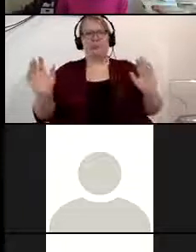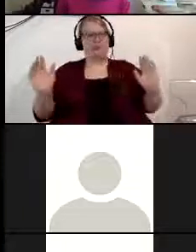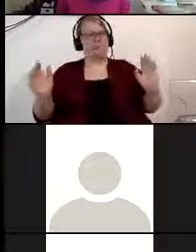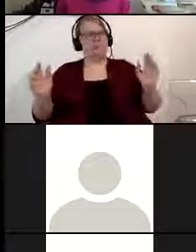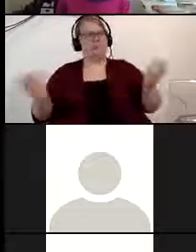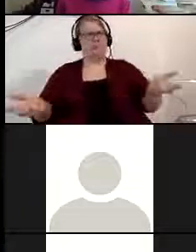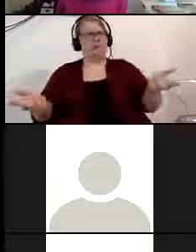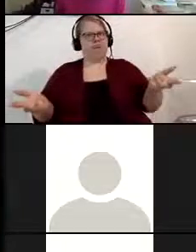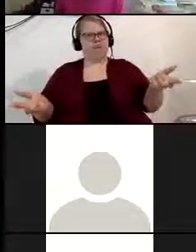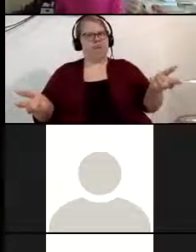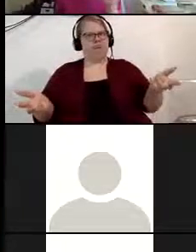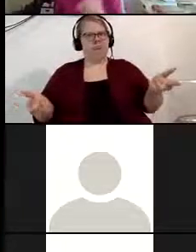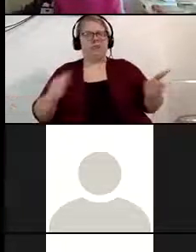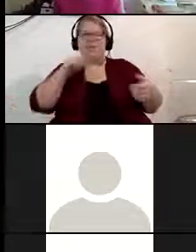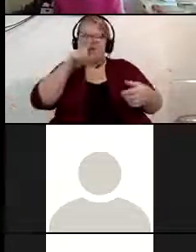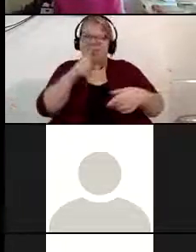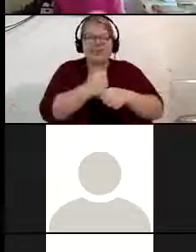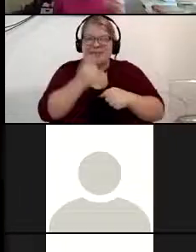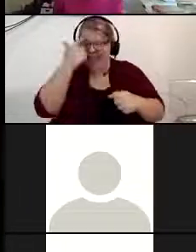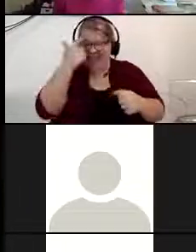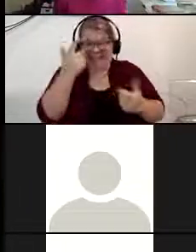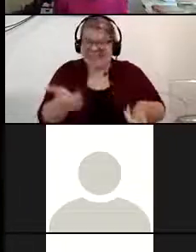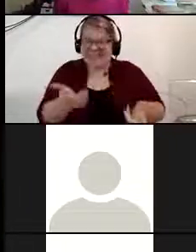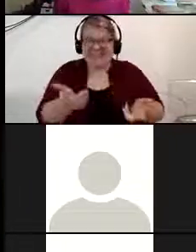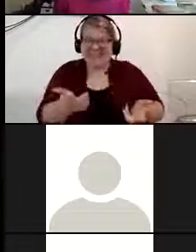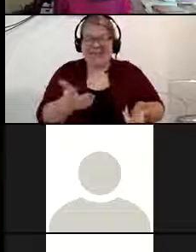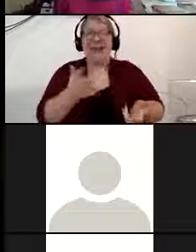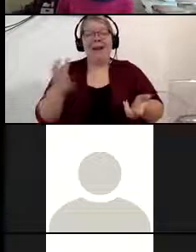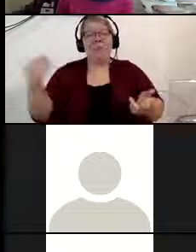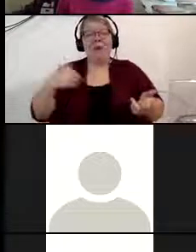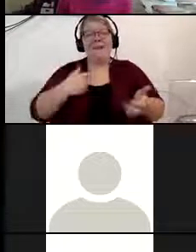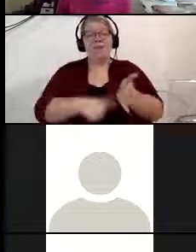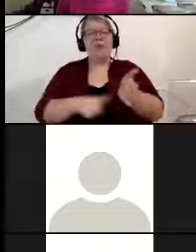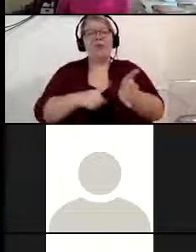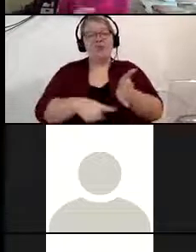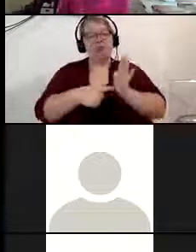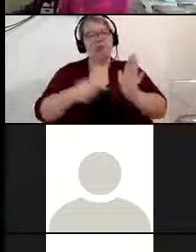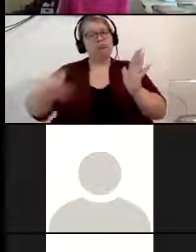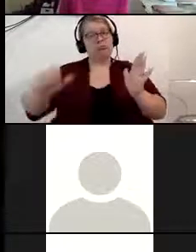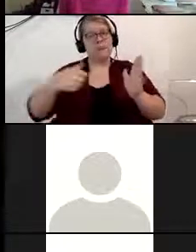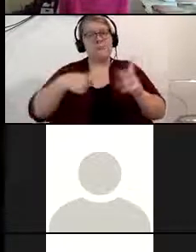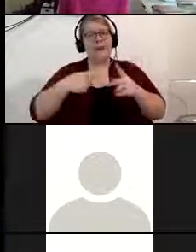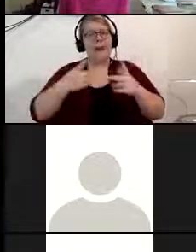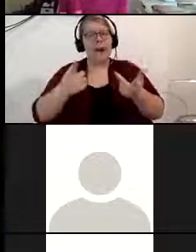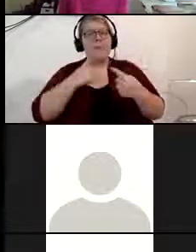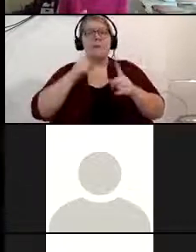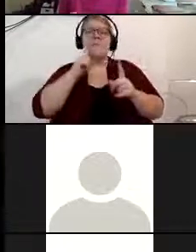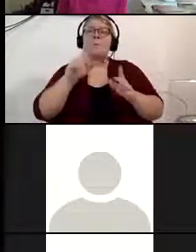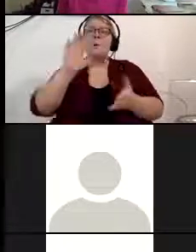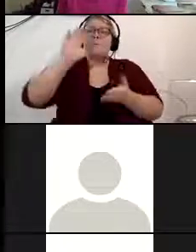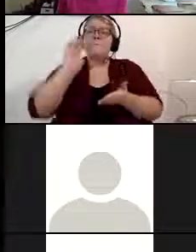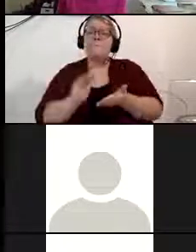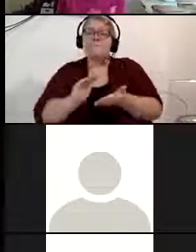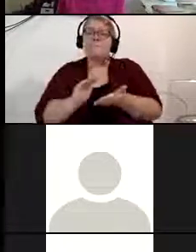make a great deal of sense. And we've got research now that demonstrates the efficacy of moderation goals as well